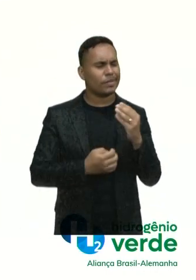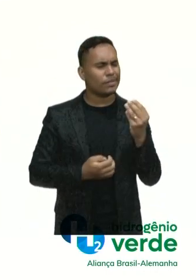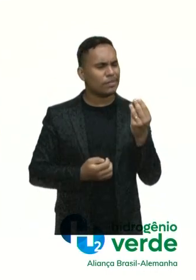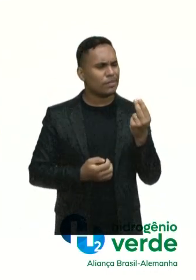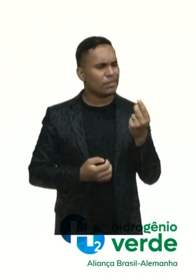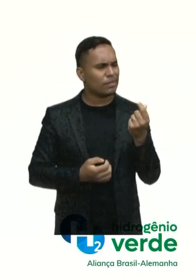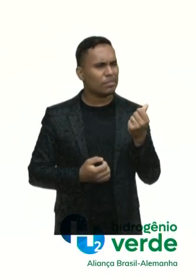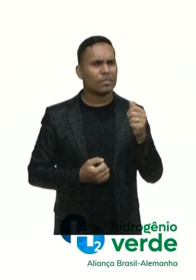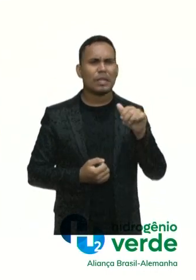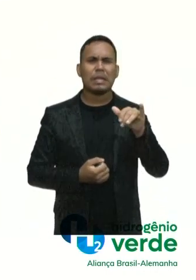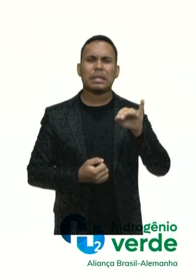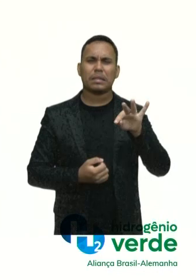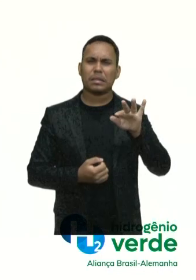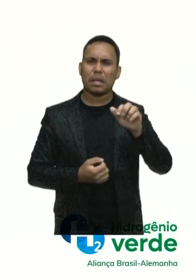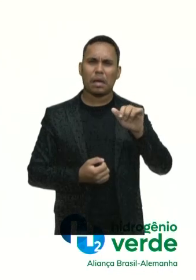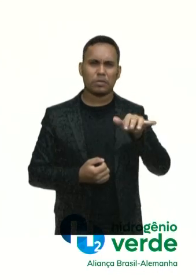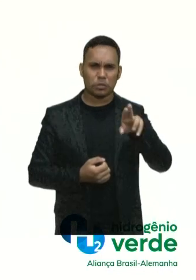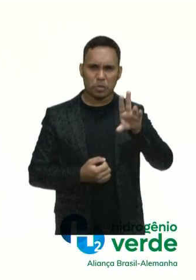Unifei.